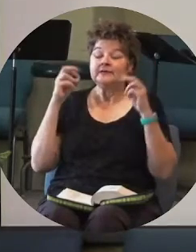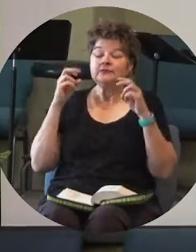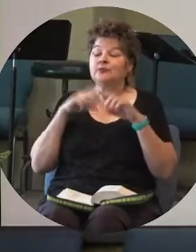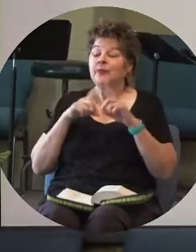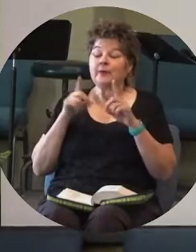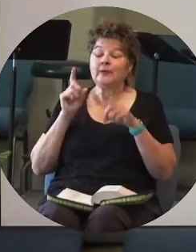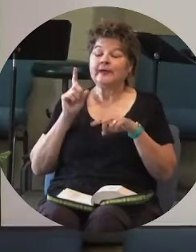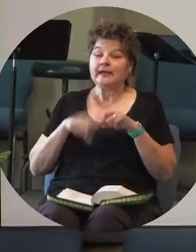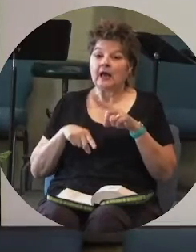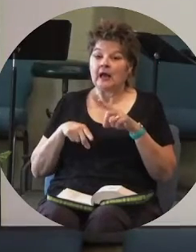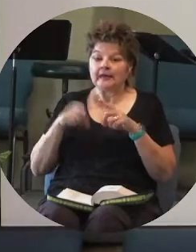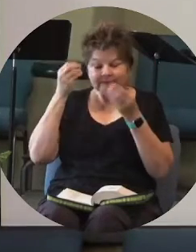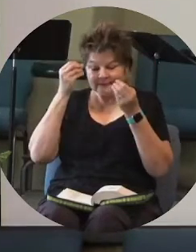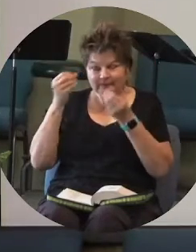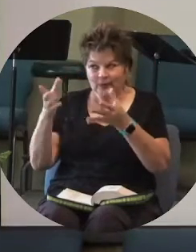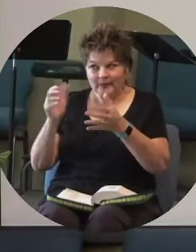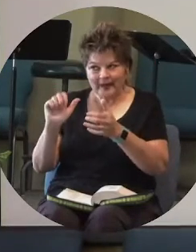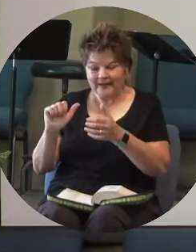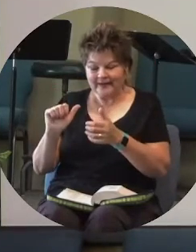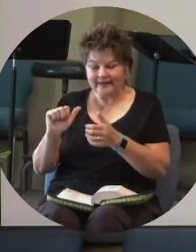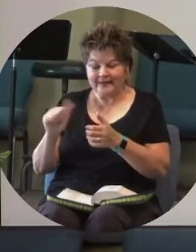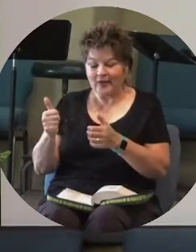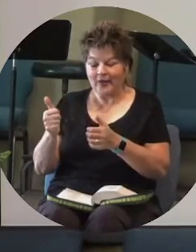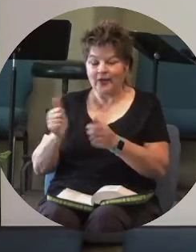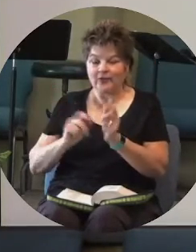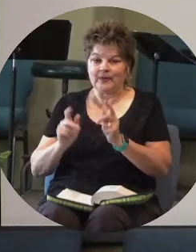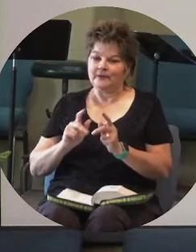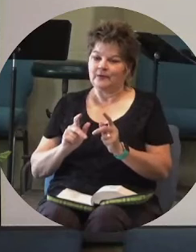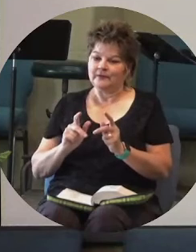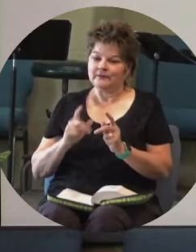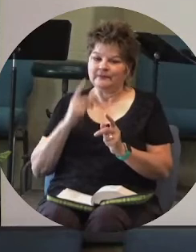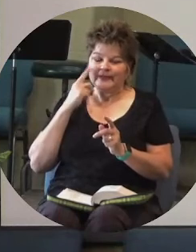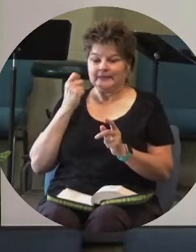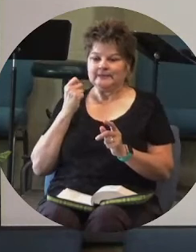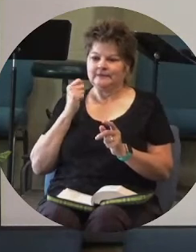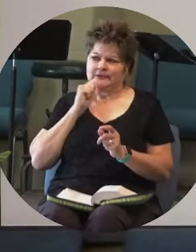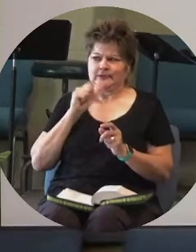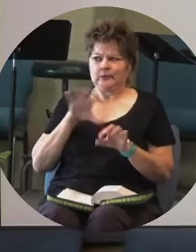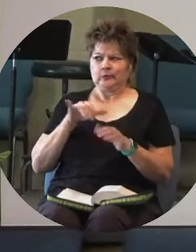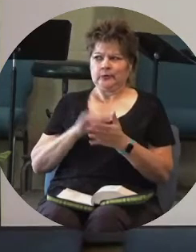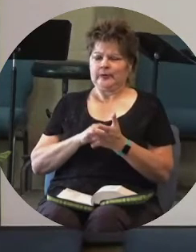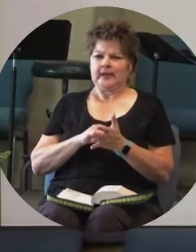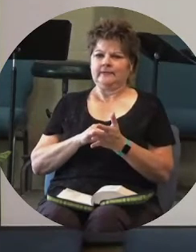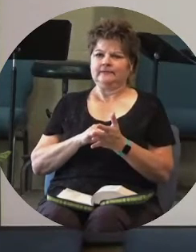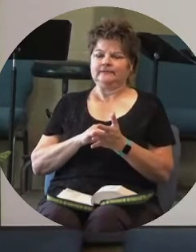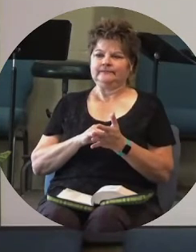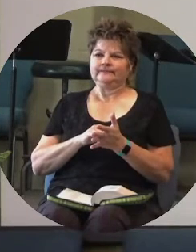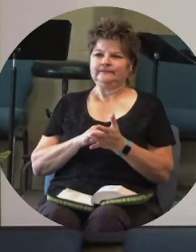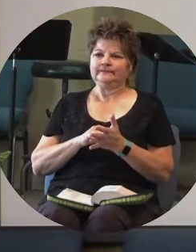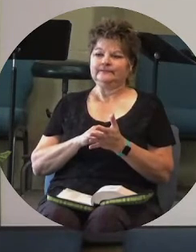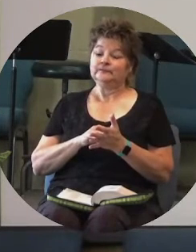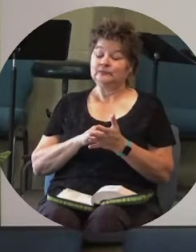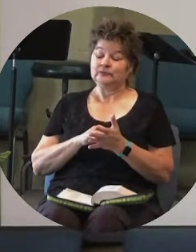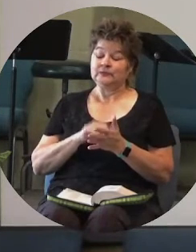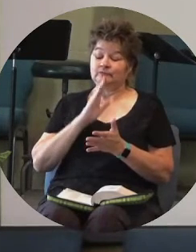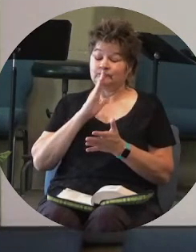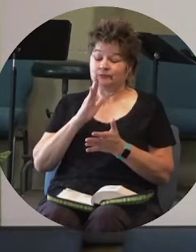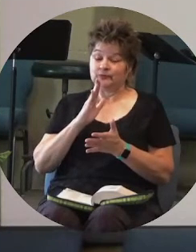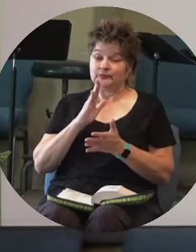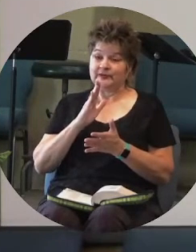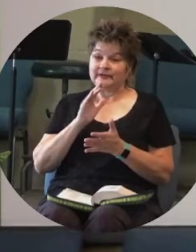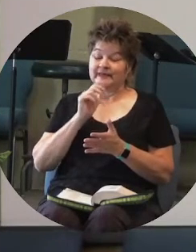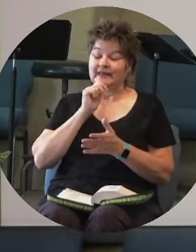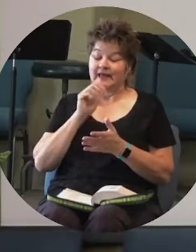let anybody know we got issues because, well, that's just not the thing to do. Let me just tell you, be really frank. That's